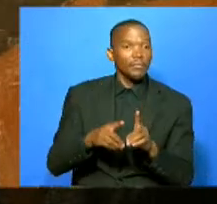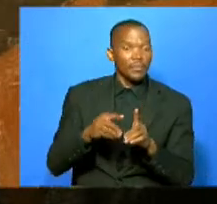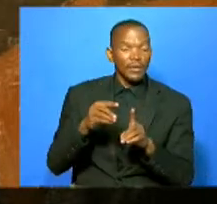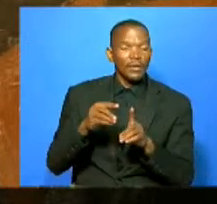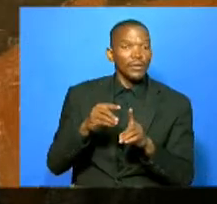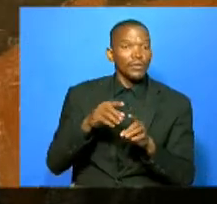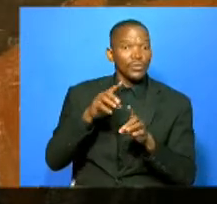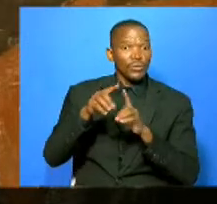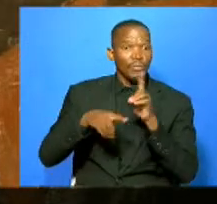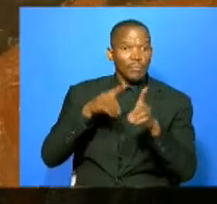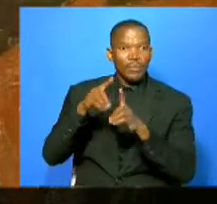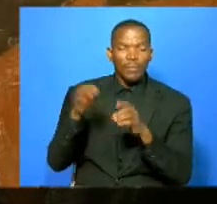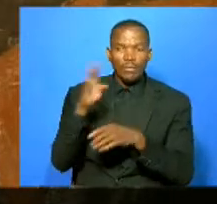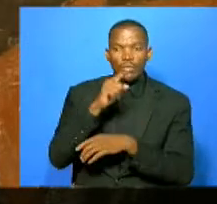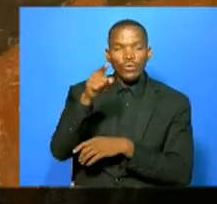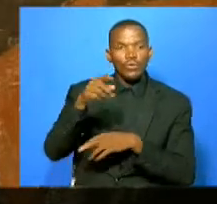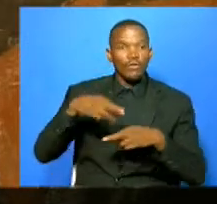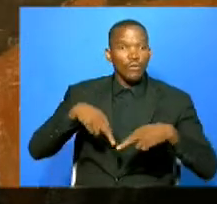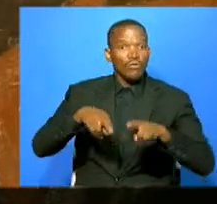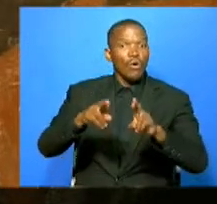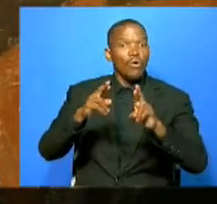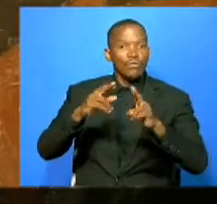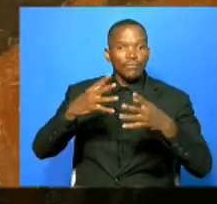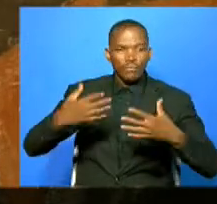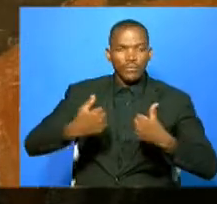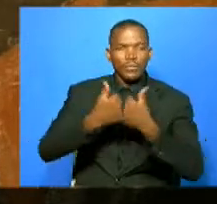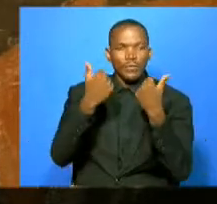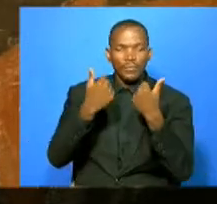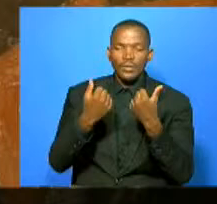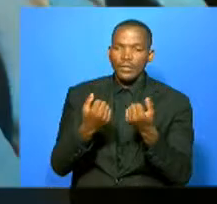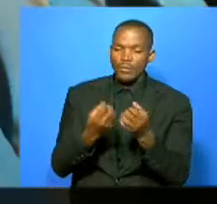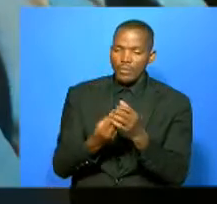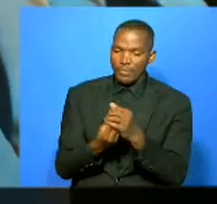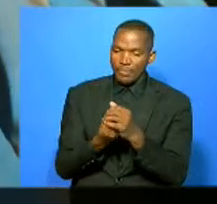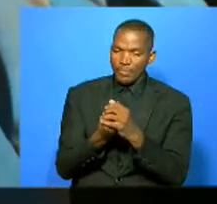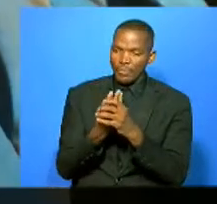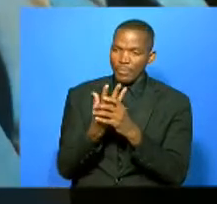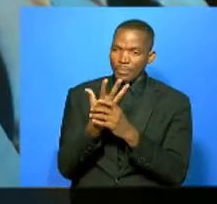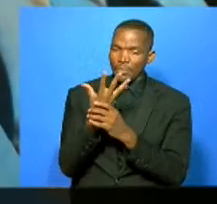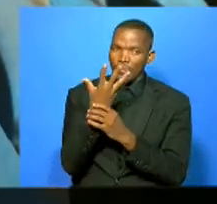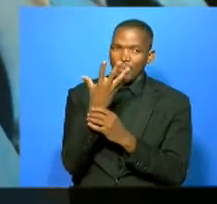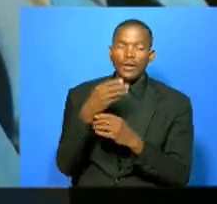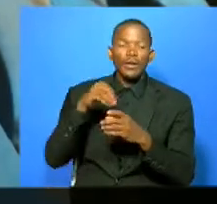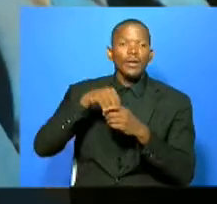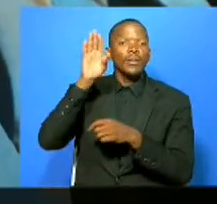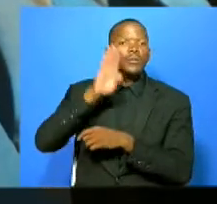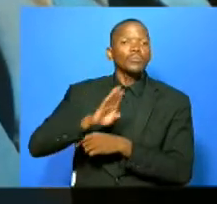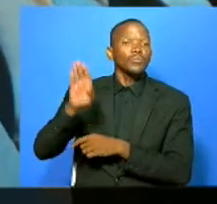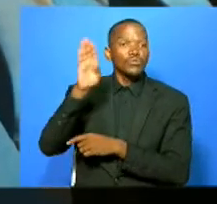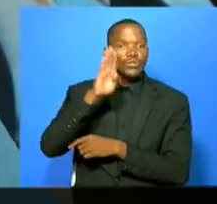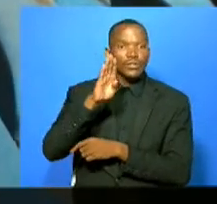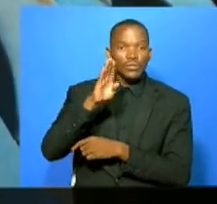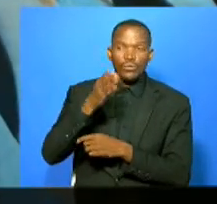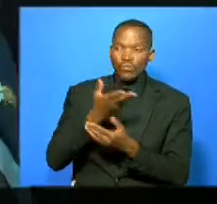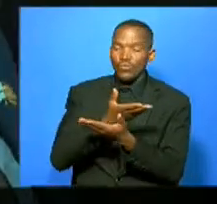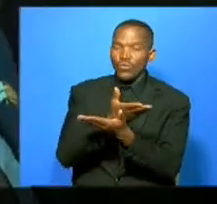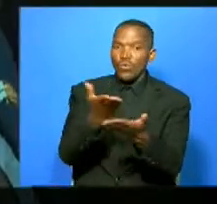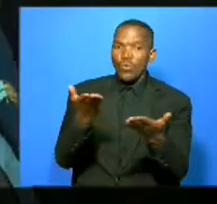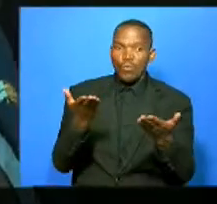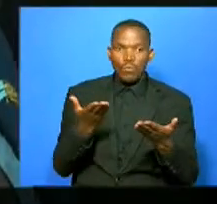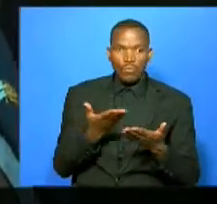ntata dikotsi tsa ditsela sa golela pele mo gatsheng ya rona ba gaetsho